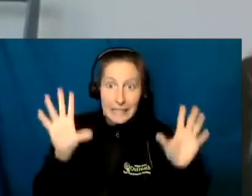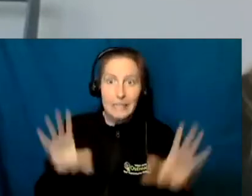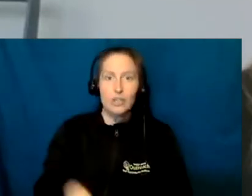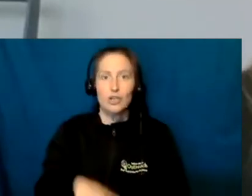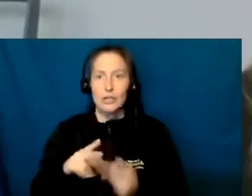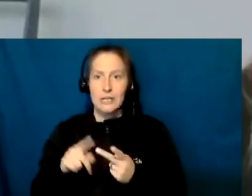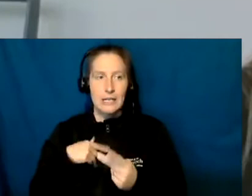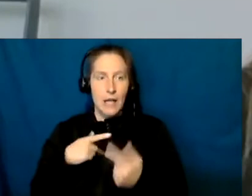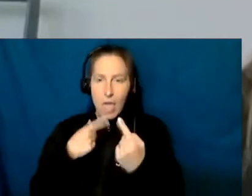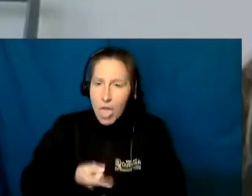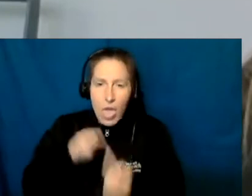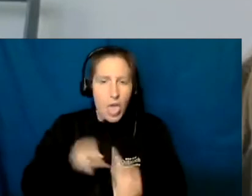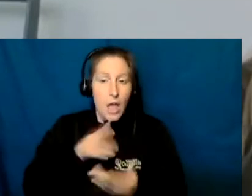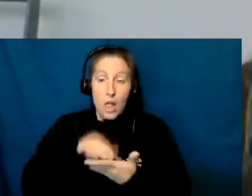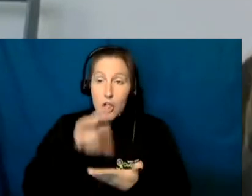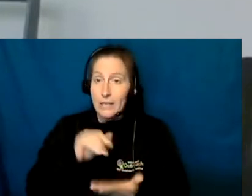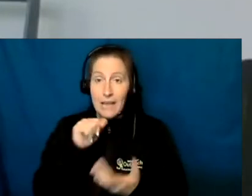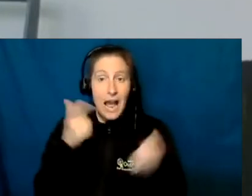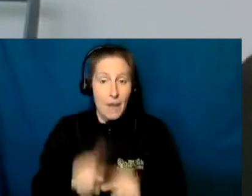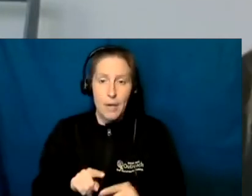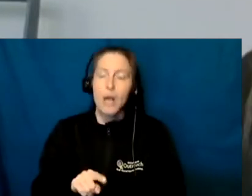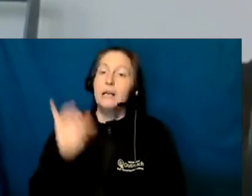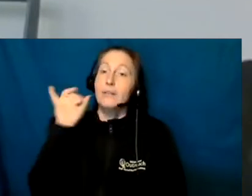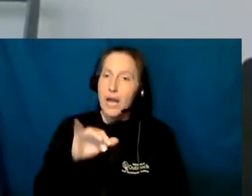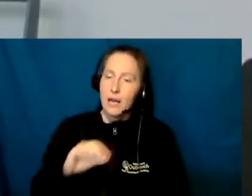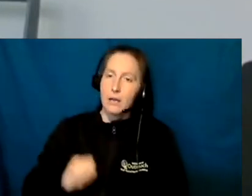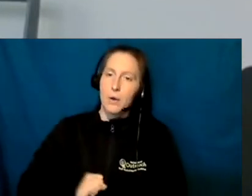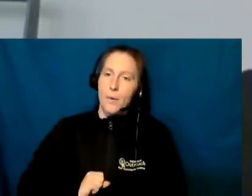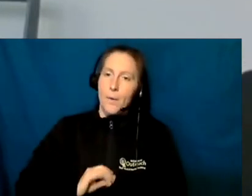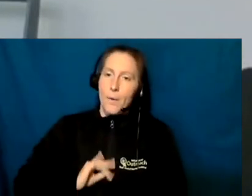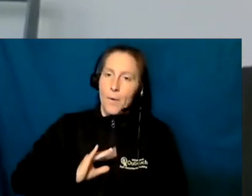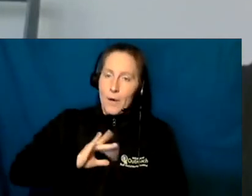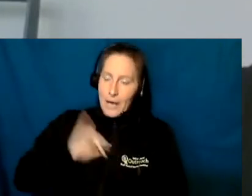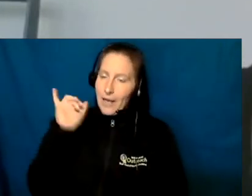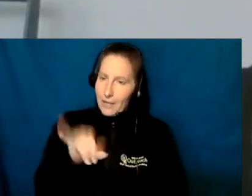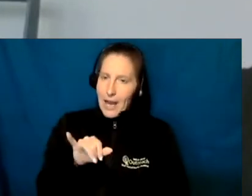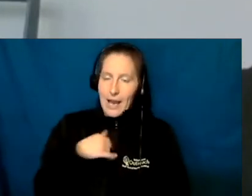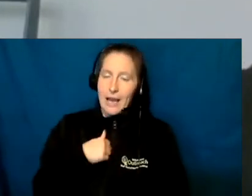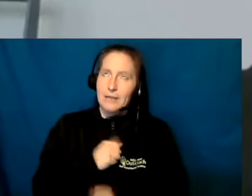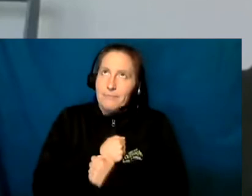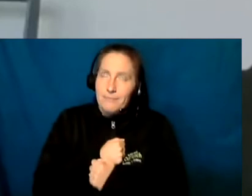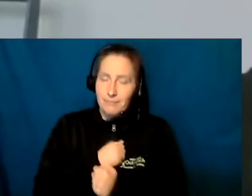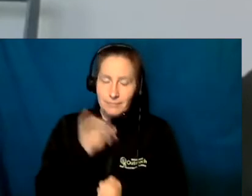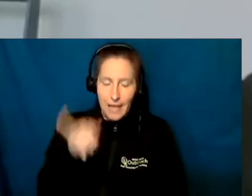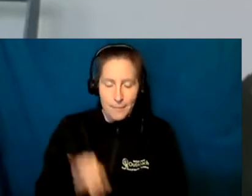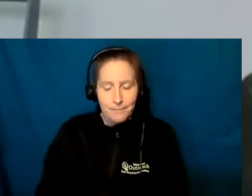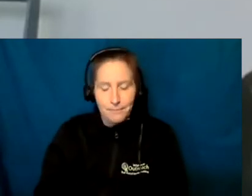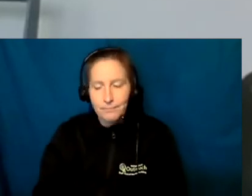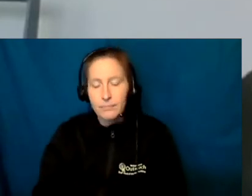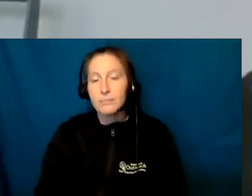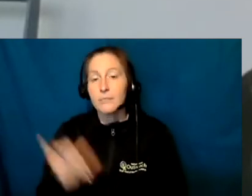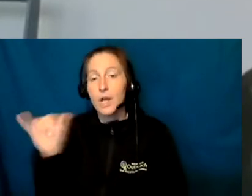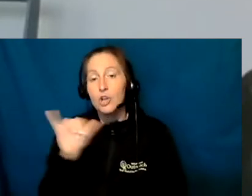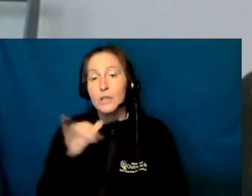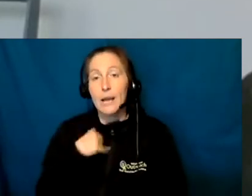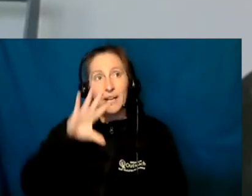much difficulty learning and things like that. So I like those memories, but also I've been in this